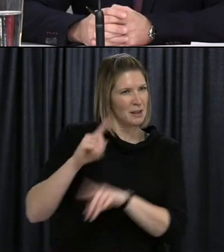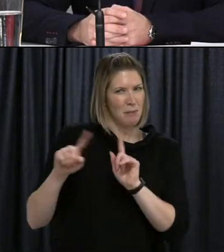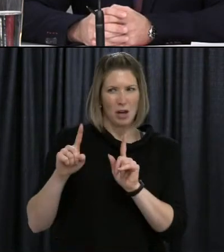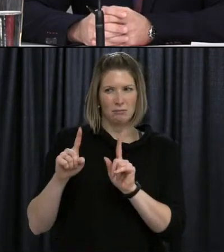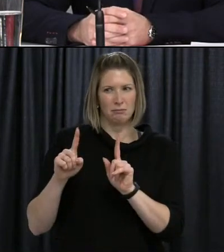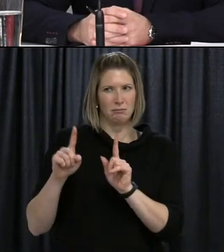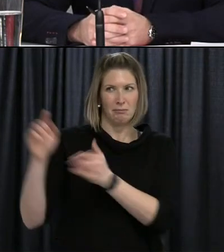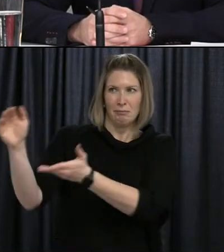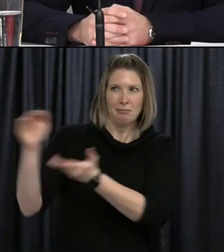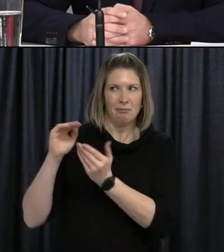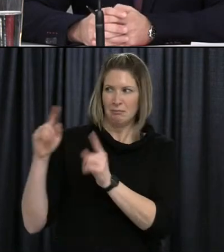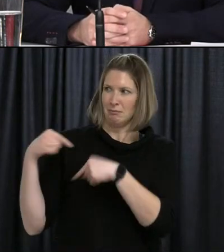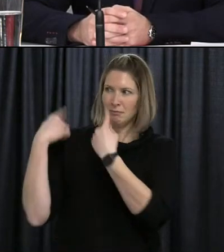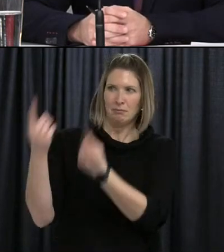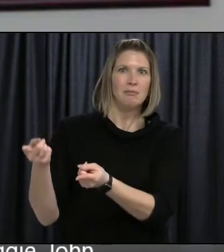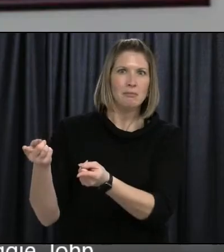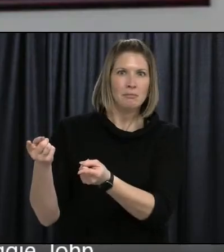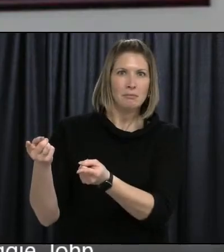haven't received any since?